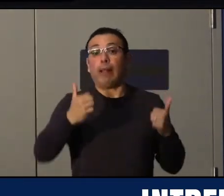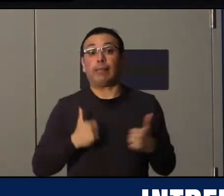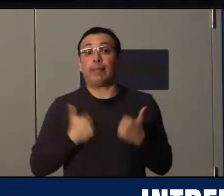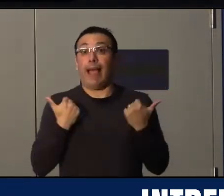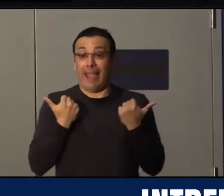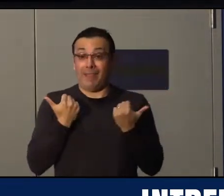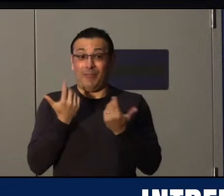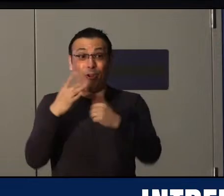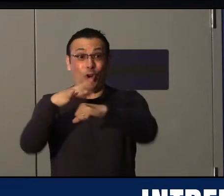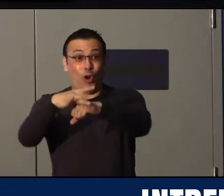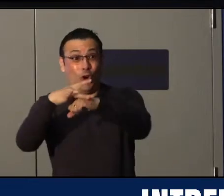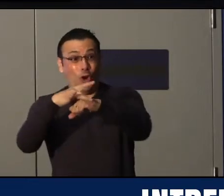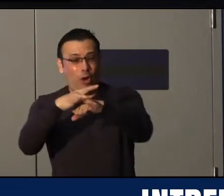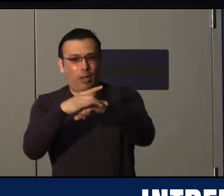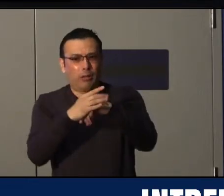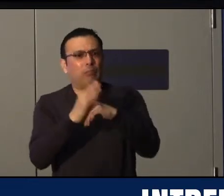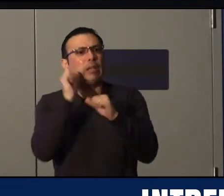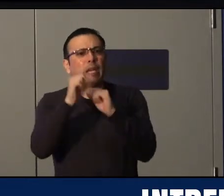from space.